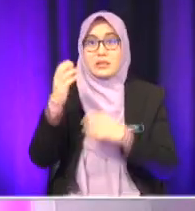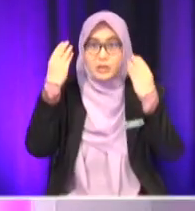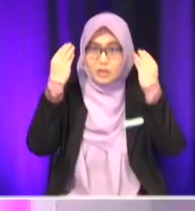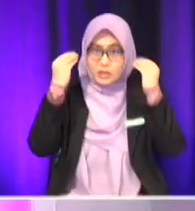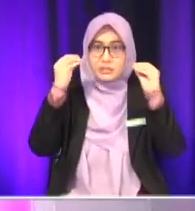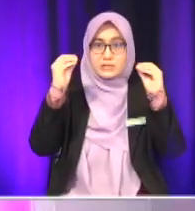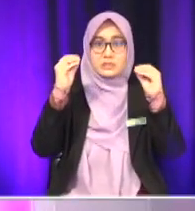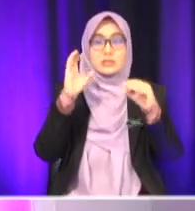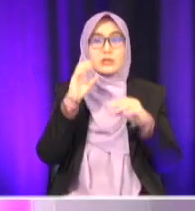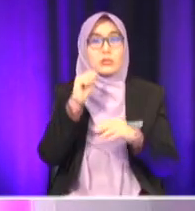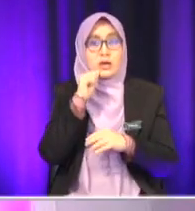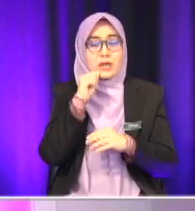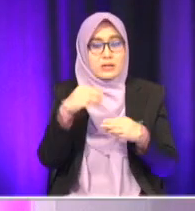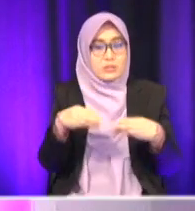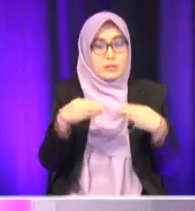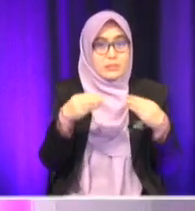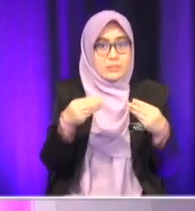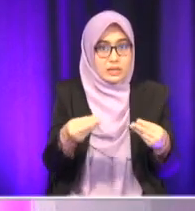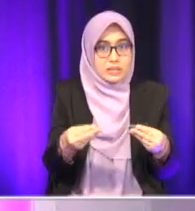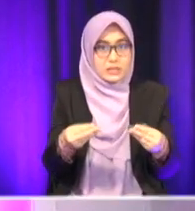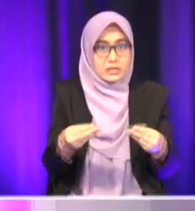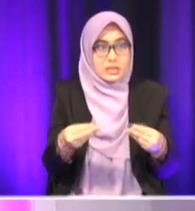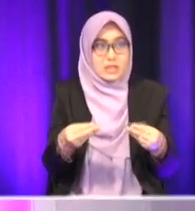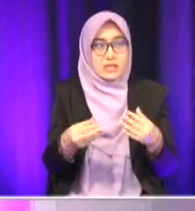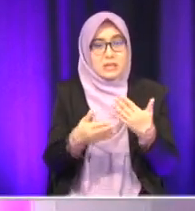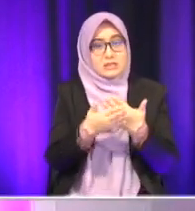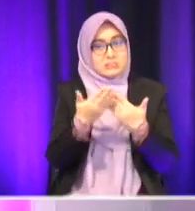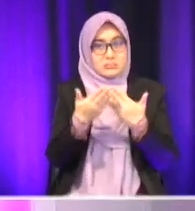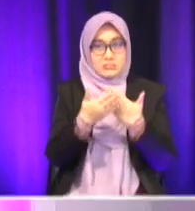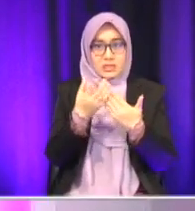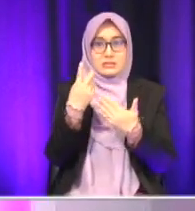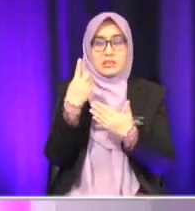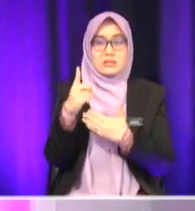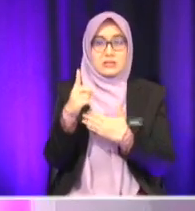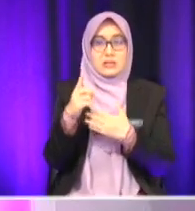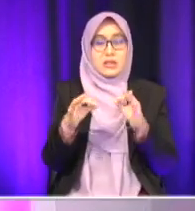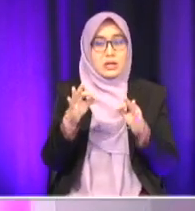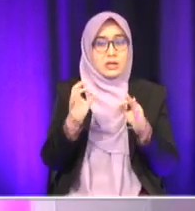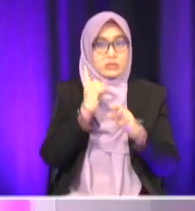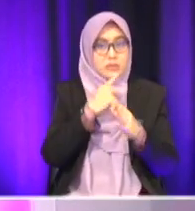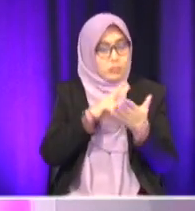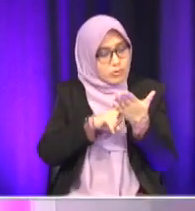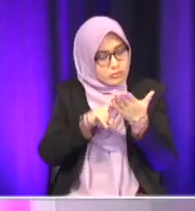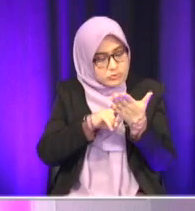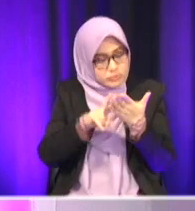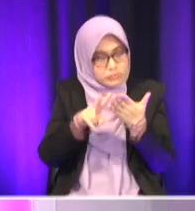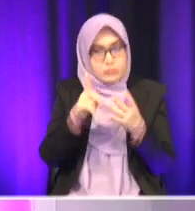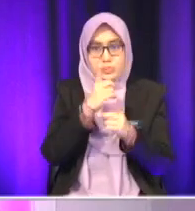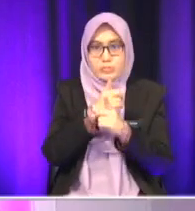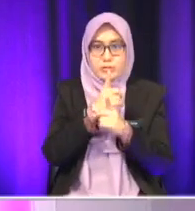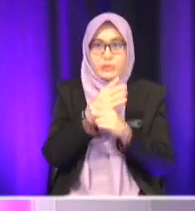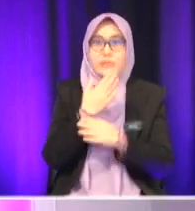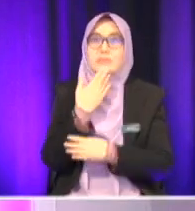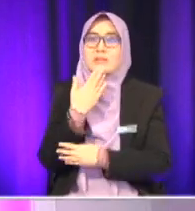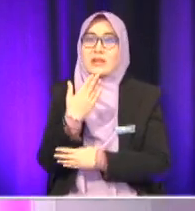fairly easy as long as we read the questions and the stimulus correctly or properly, and then we are able to choose our suitable answer. Thank you so much, Madam